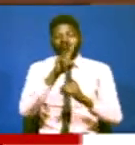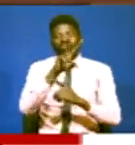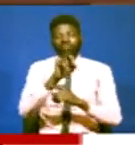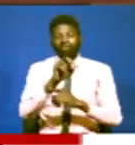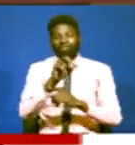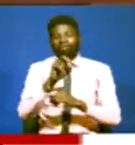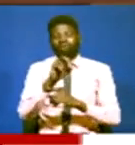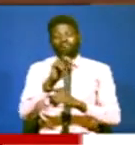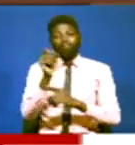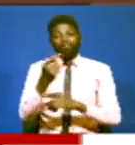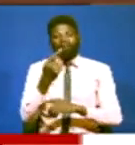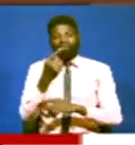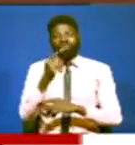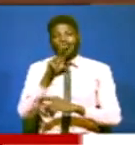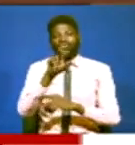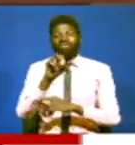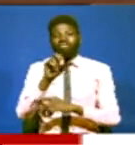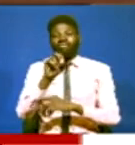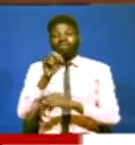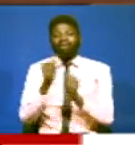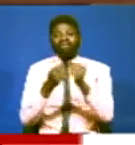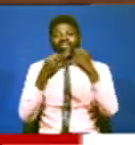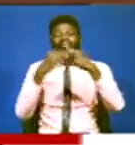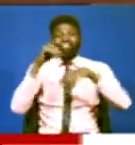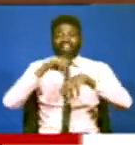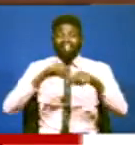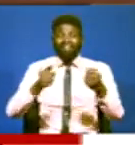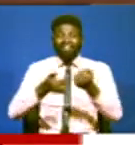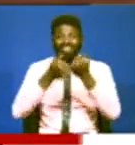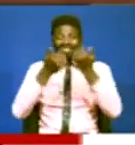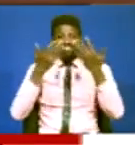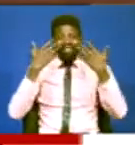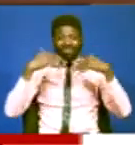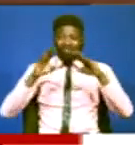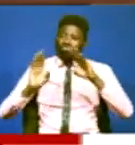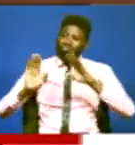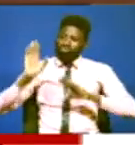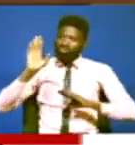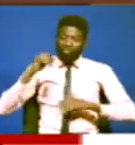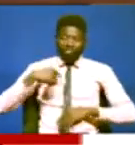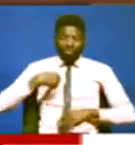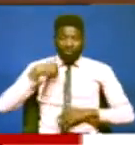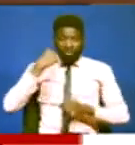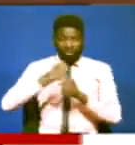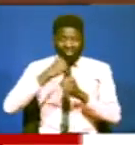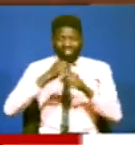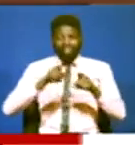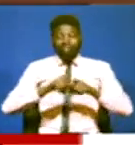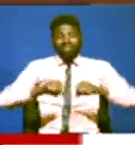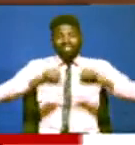in. And my assignment as chairperson ended on the 18th